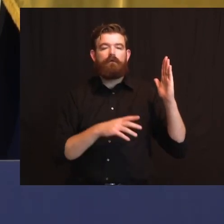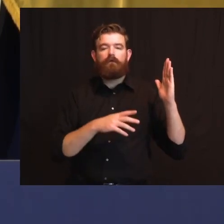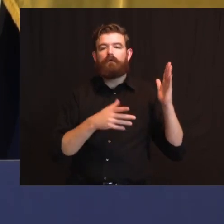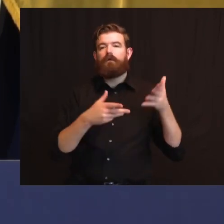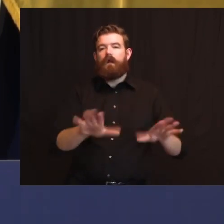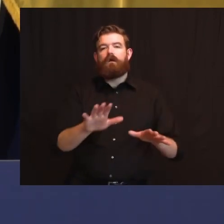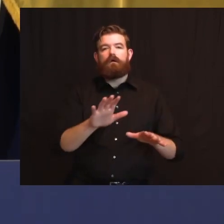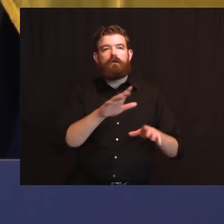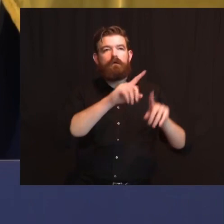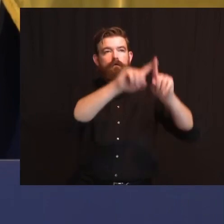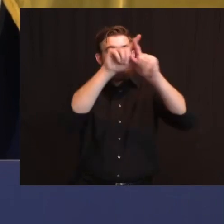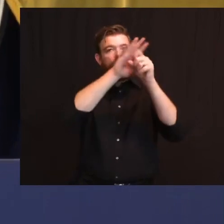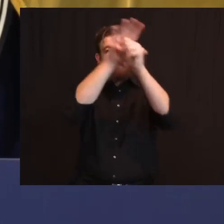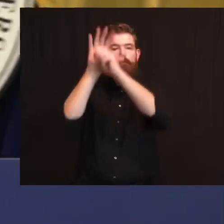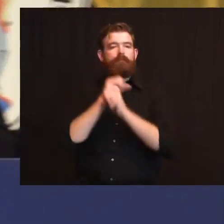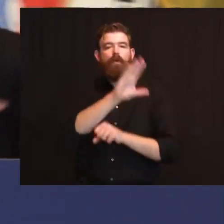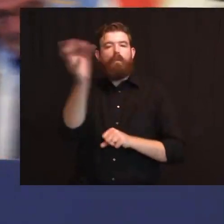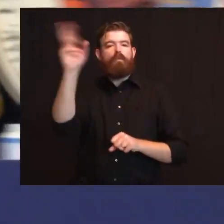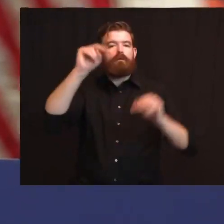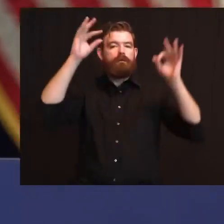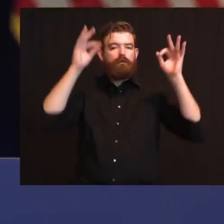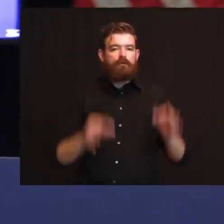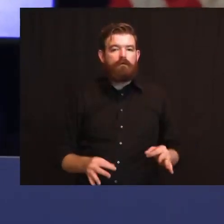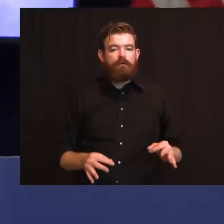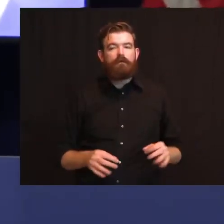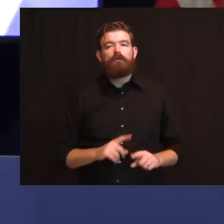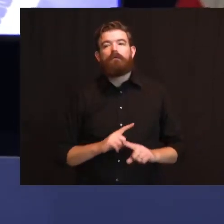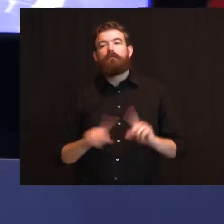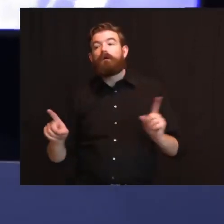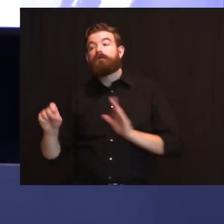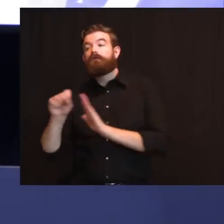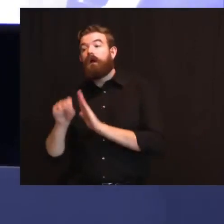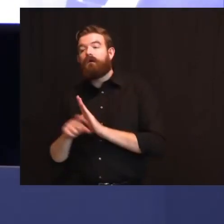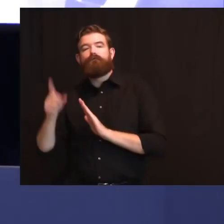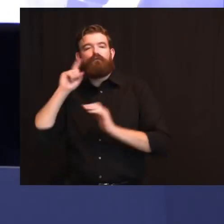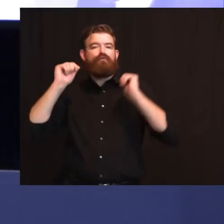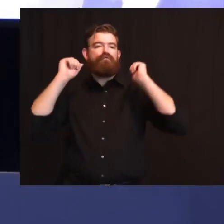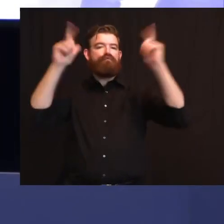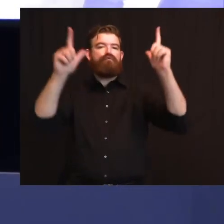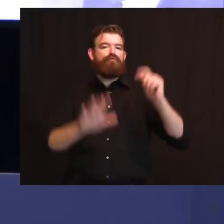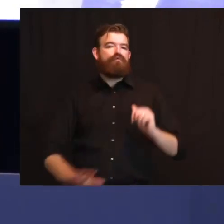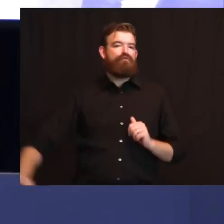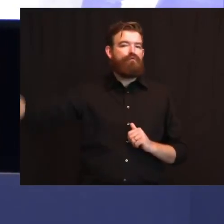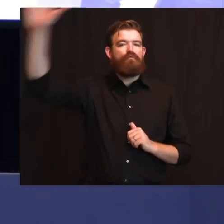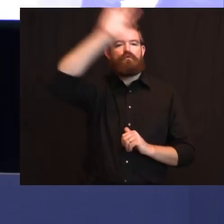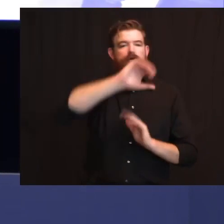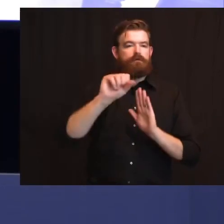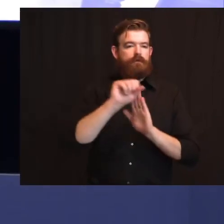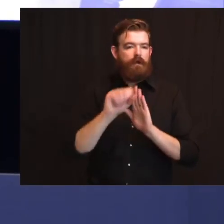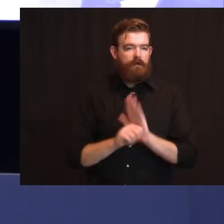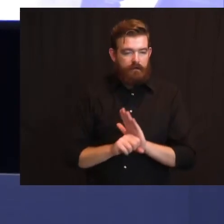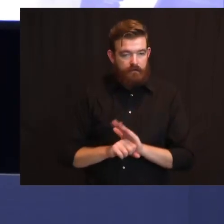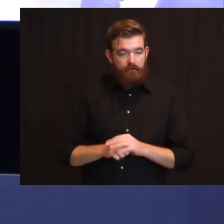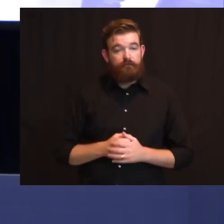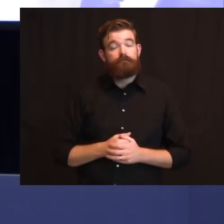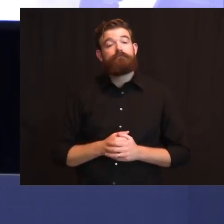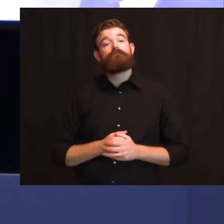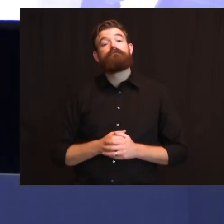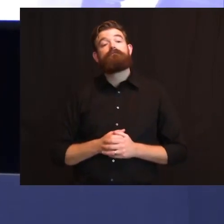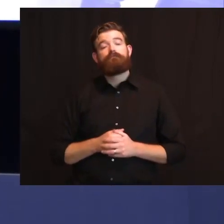Ed? I think I'd like Ed to just go over again how they look at the regions, because it's